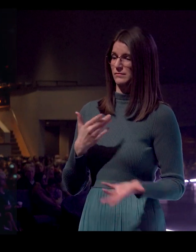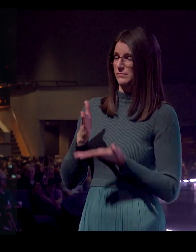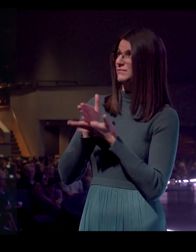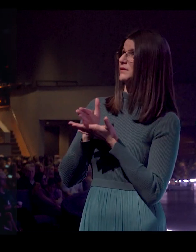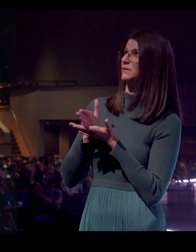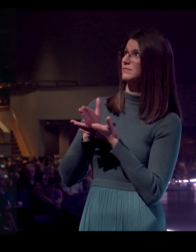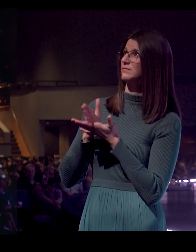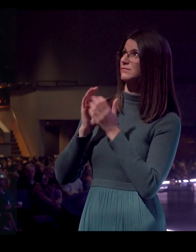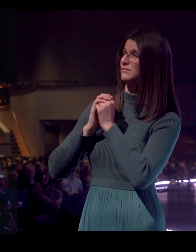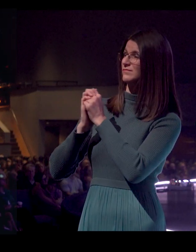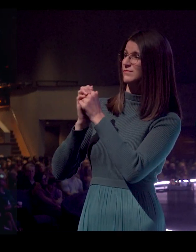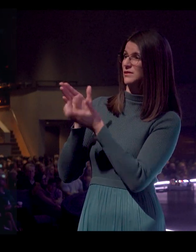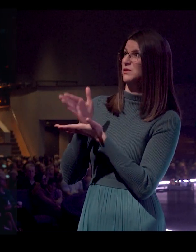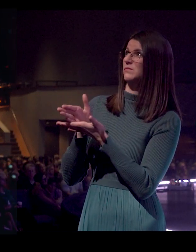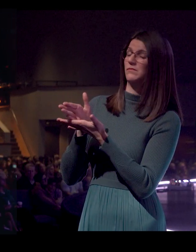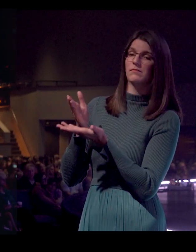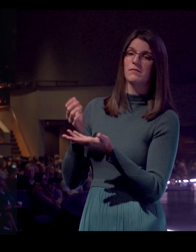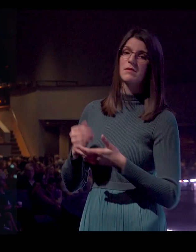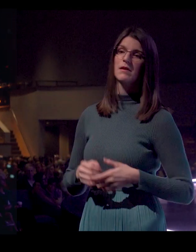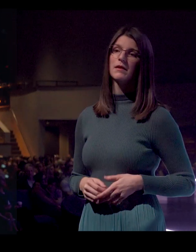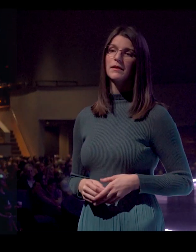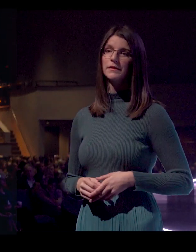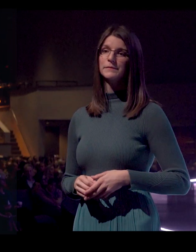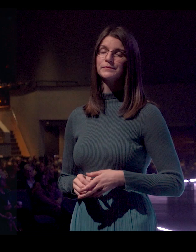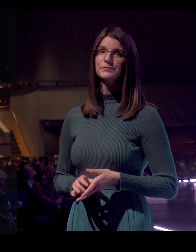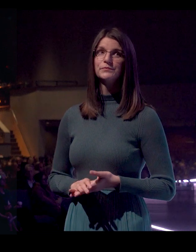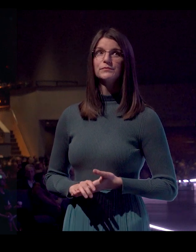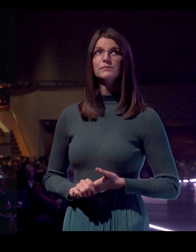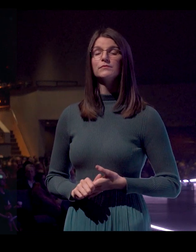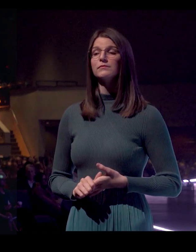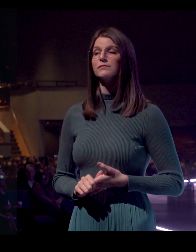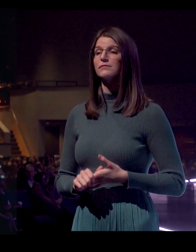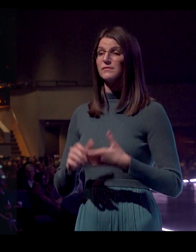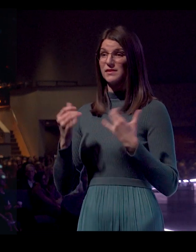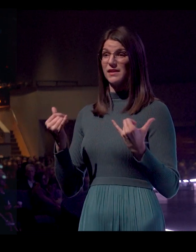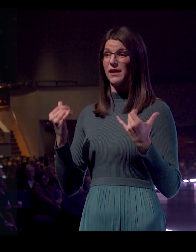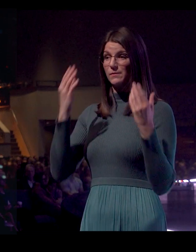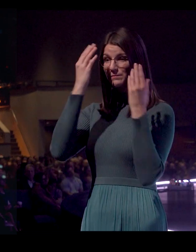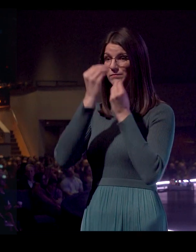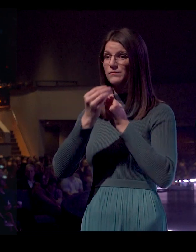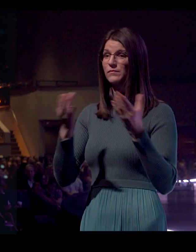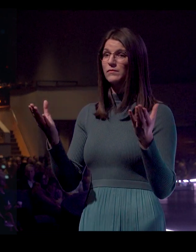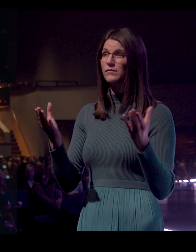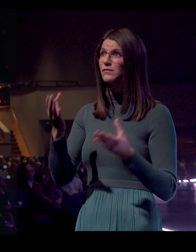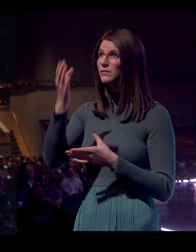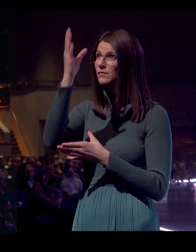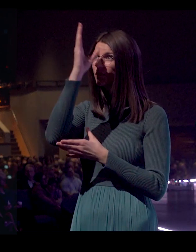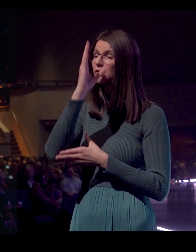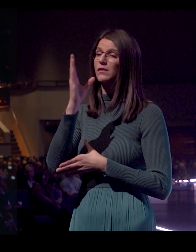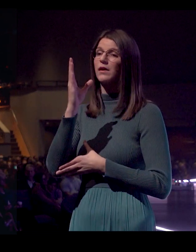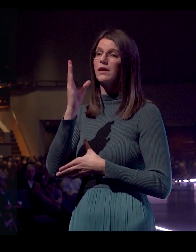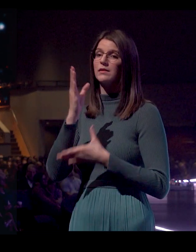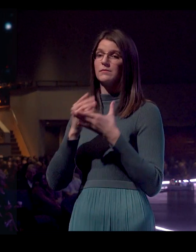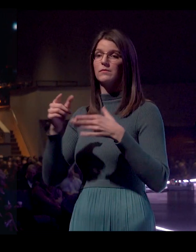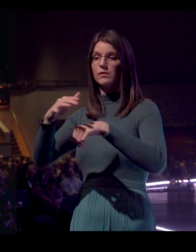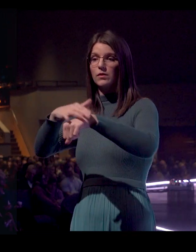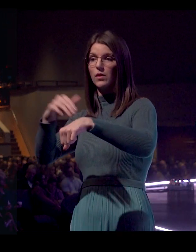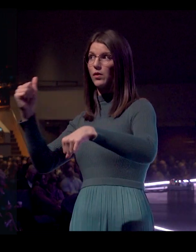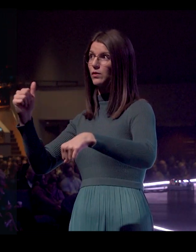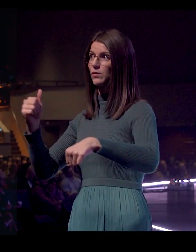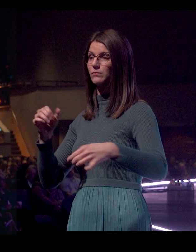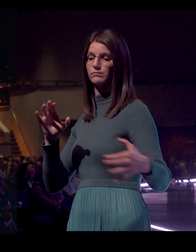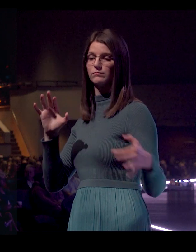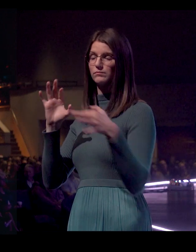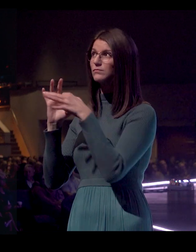And I'm just here today to tell you that God's calling some of you to come back to the only place you'll find your